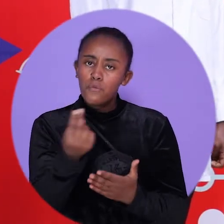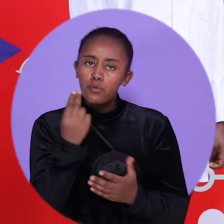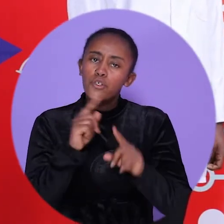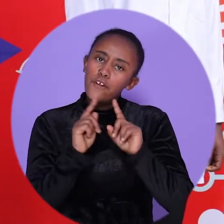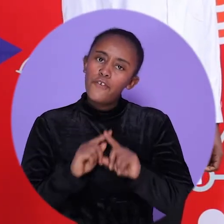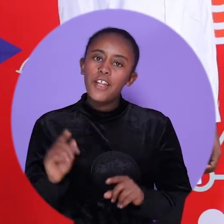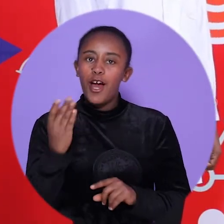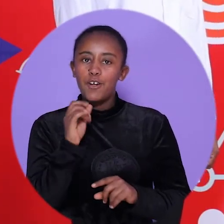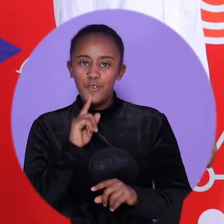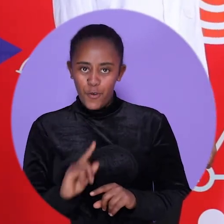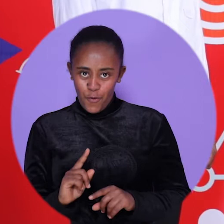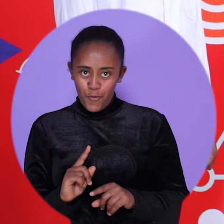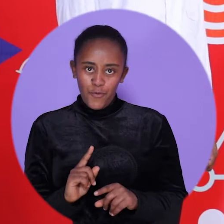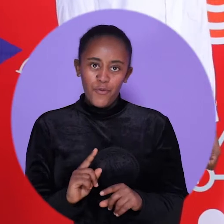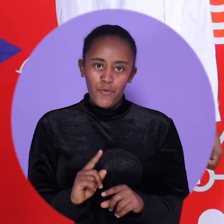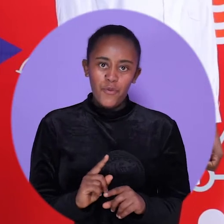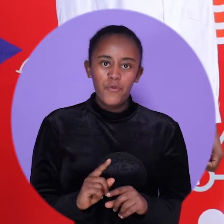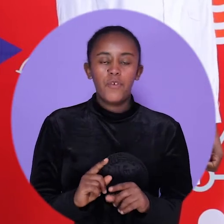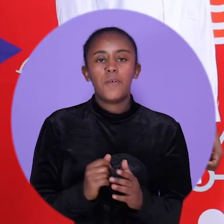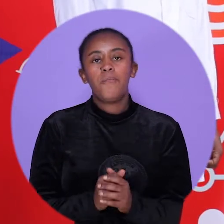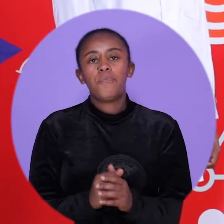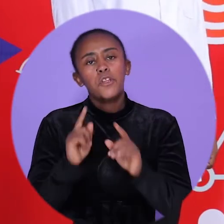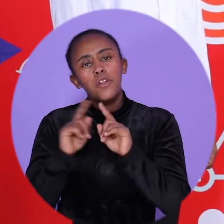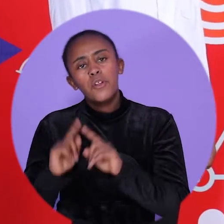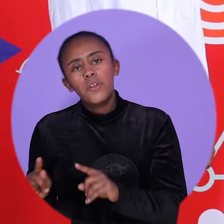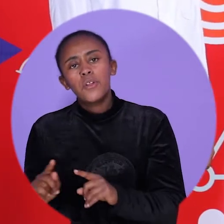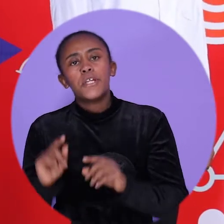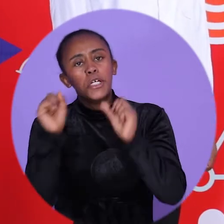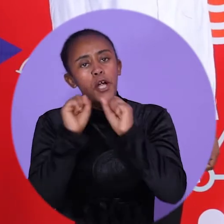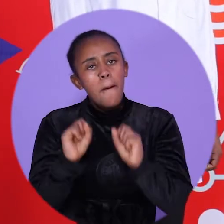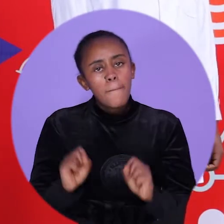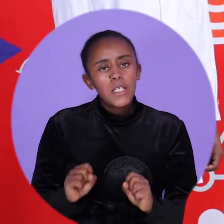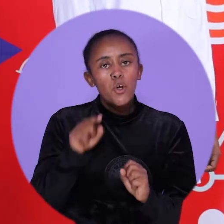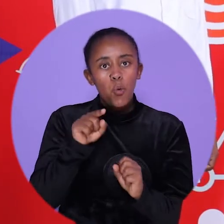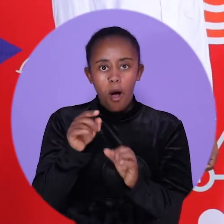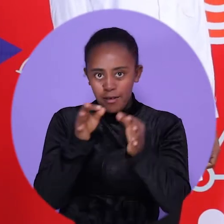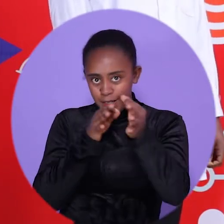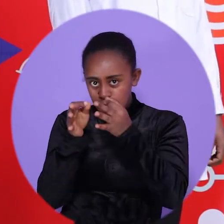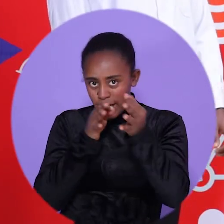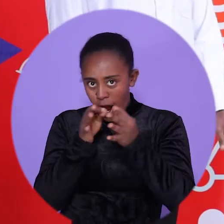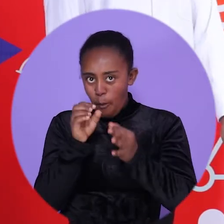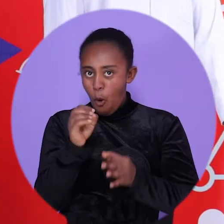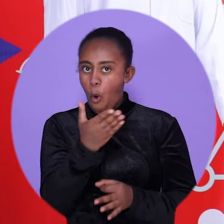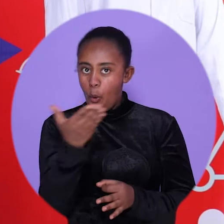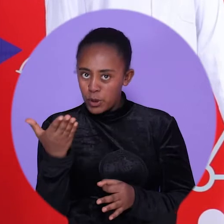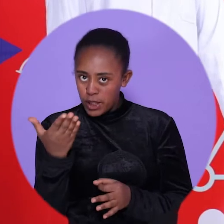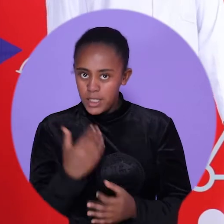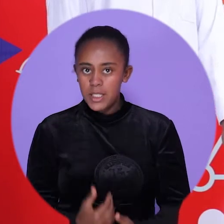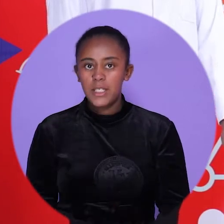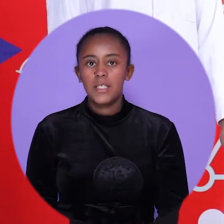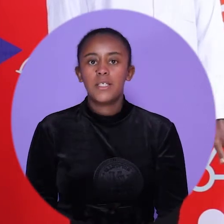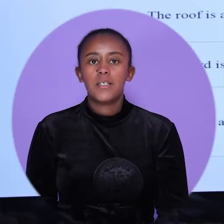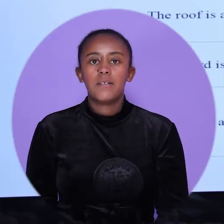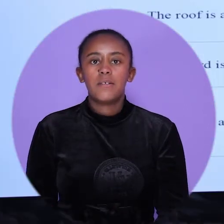different kinds of shape, and in terms of different kinds of shapes, you can describe objects. Let us go to the